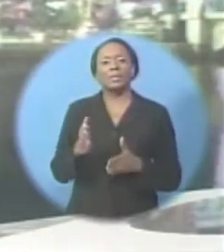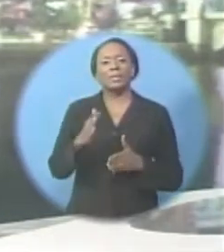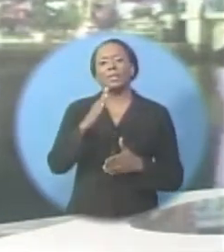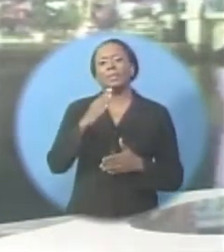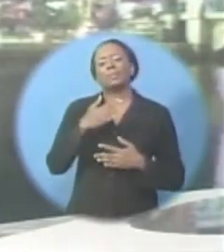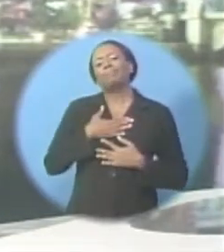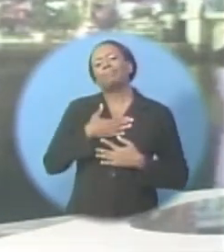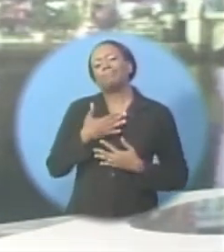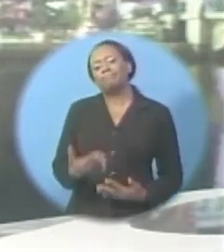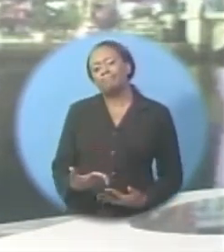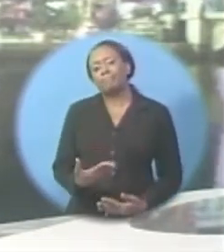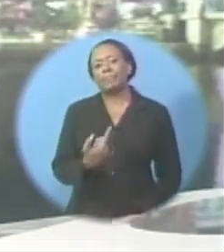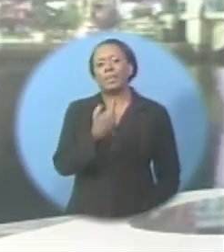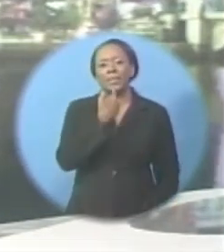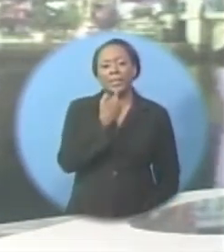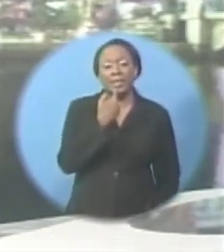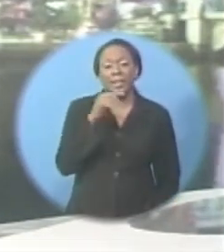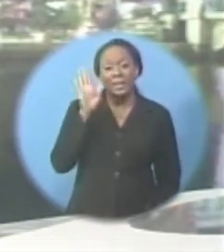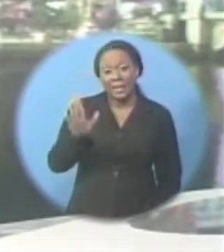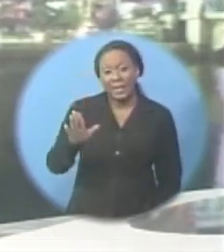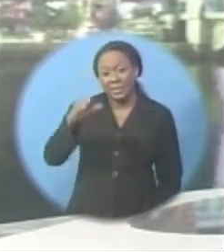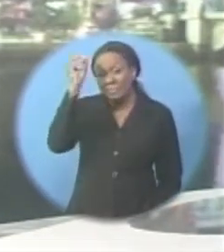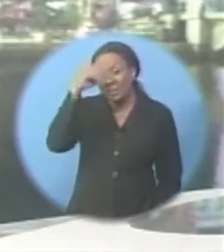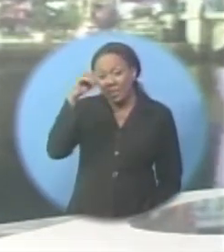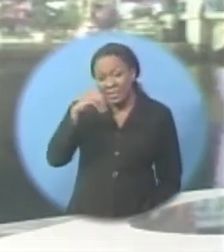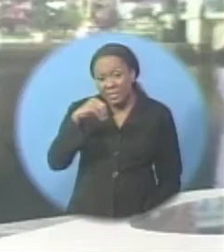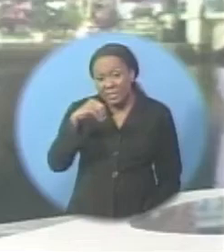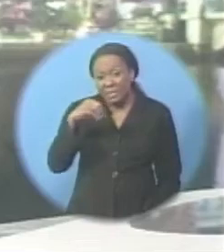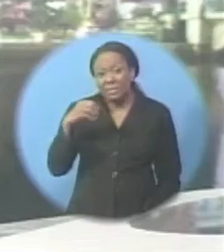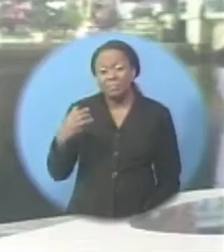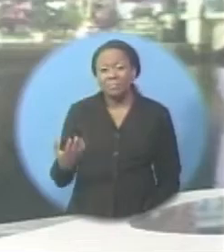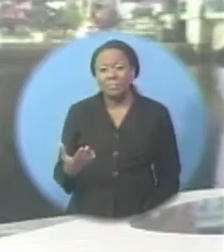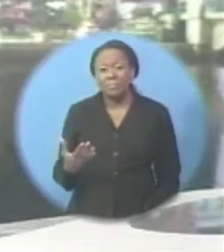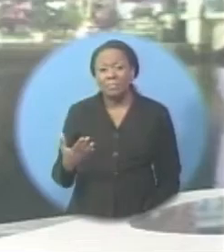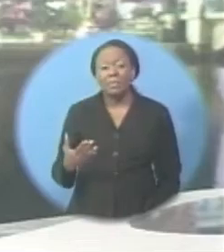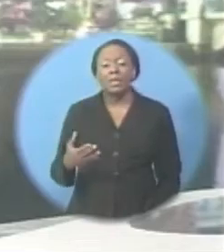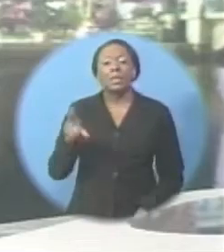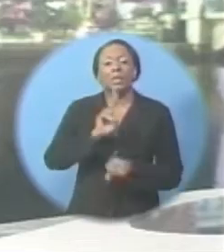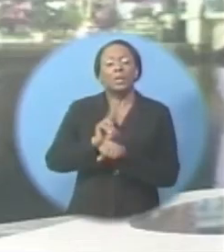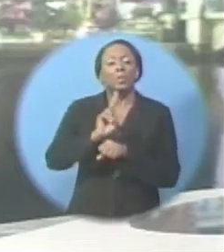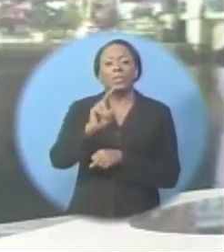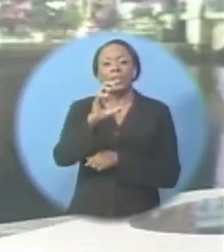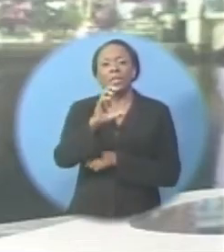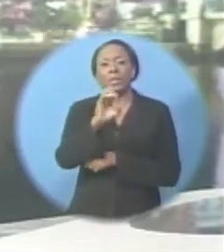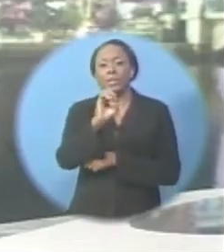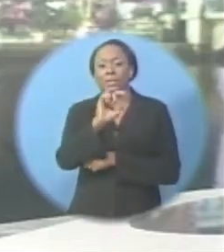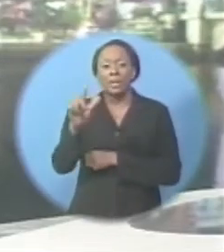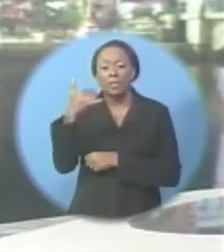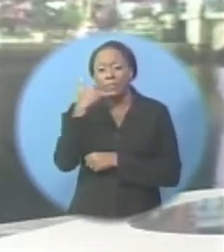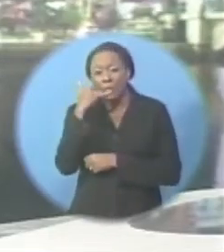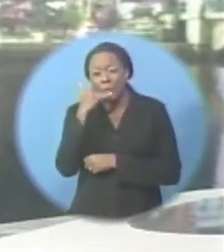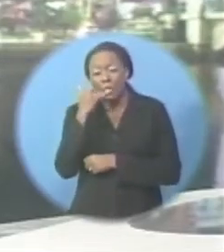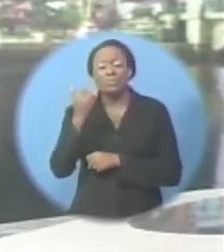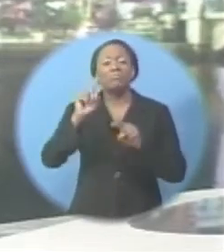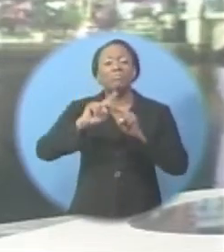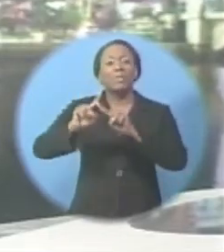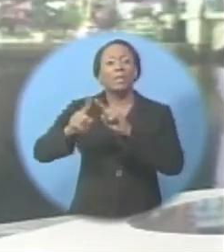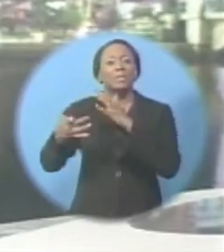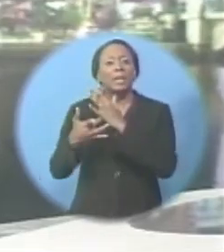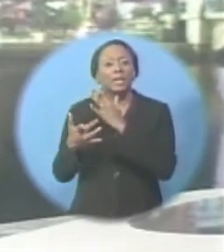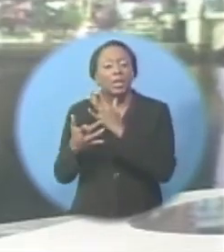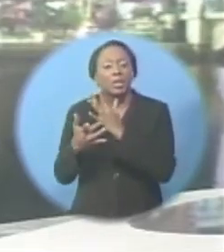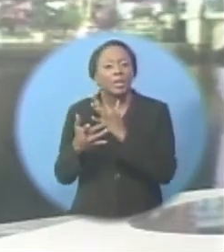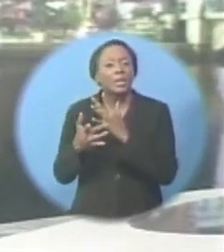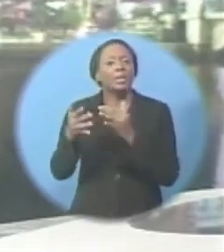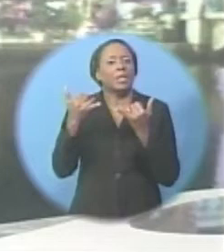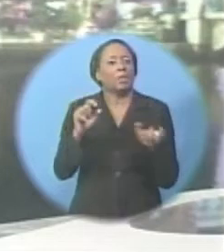has admitted that, in his opinion, on the use of cell phones and other technology in schools has changed,